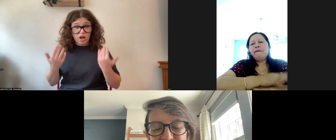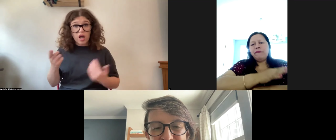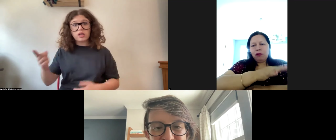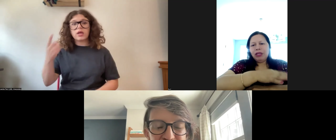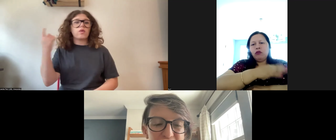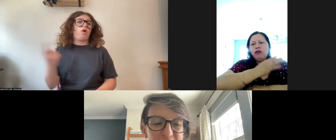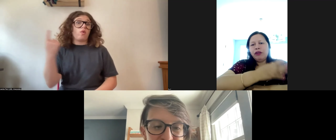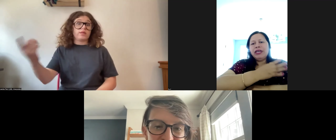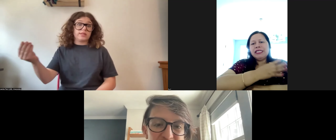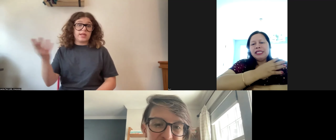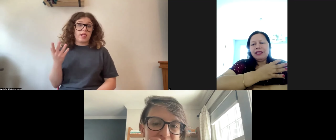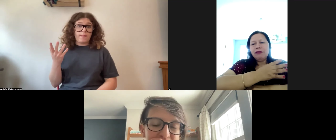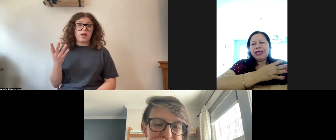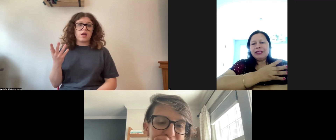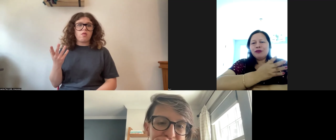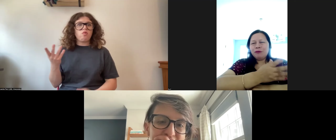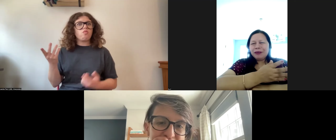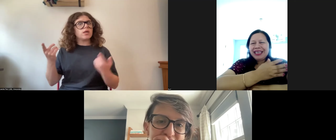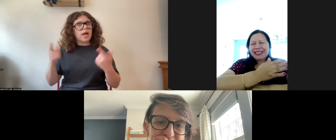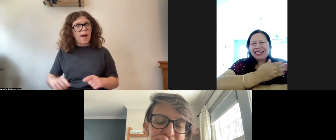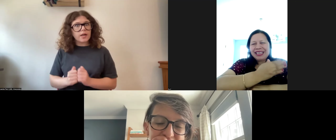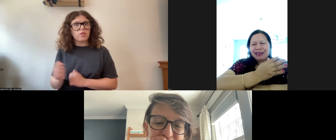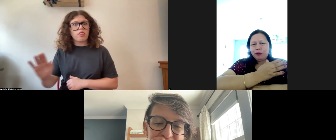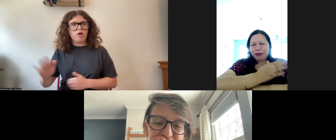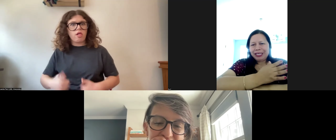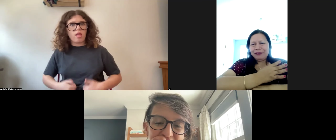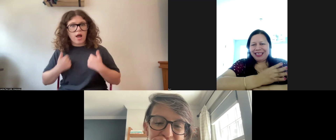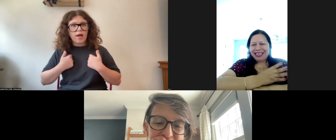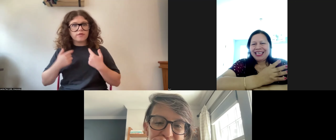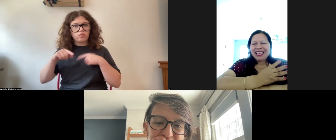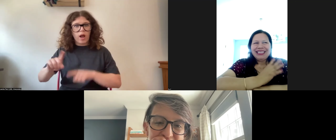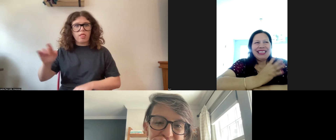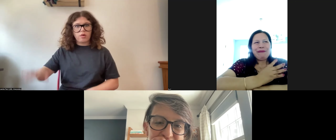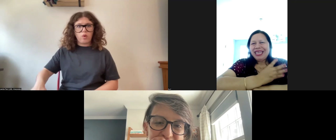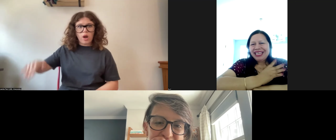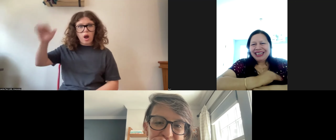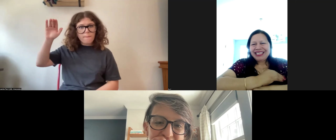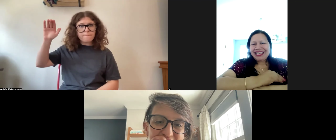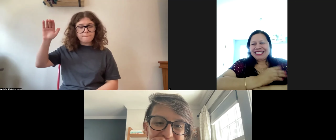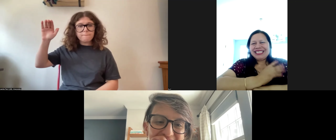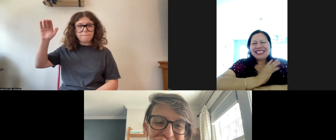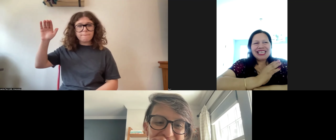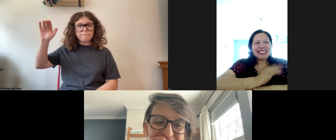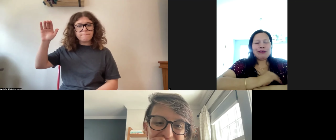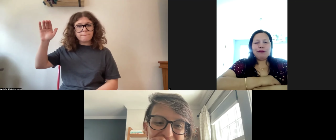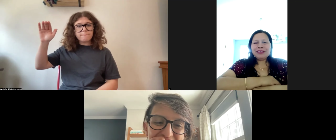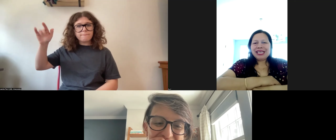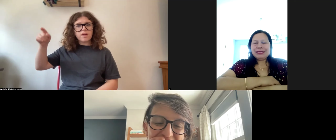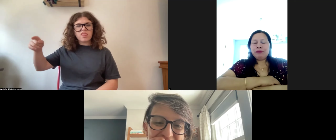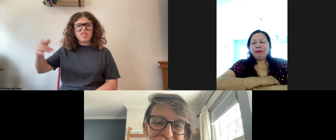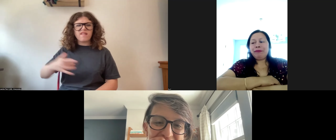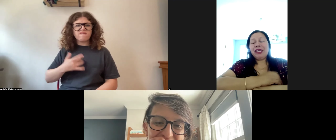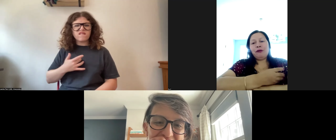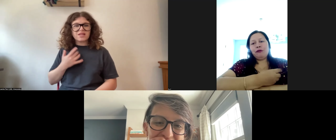always tell pero me cuando what fueron was happening to creciendo, them when ellos como as que they ya were growing tenían un up. poquito de pena de decir They las felt